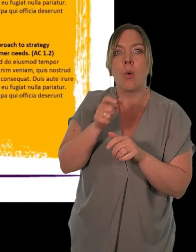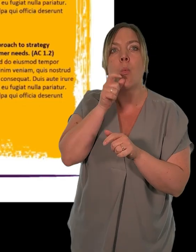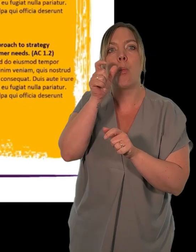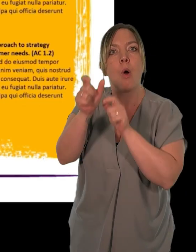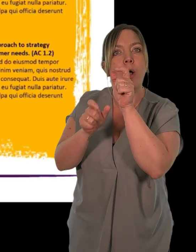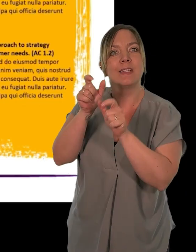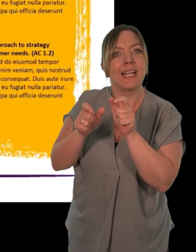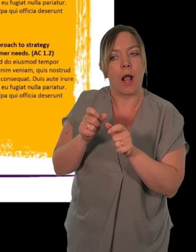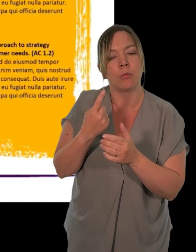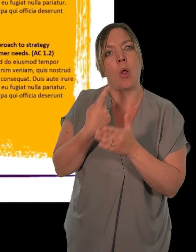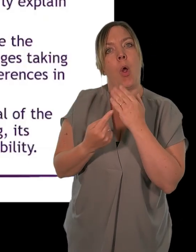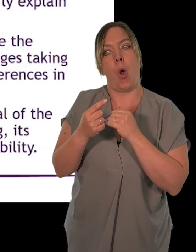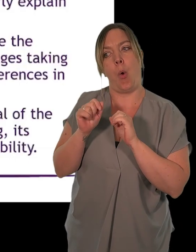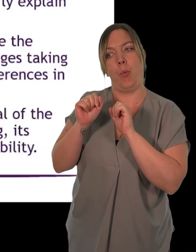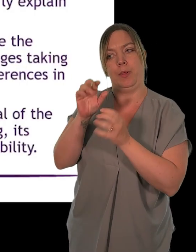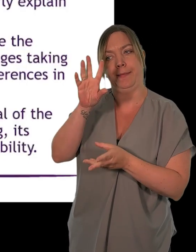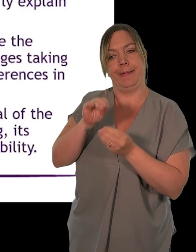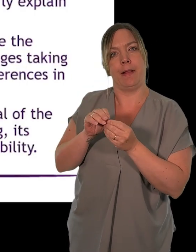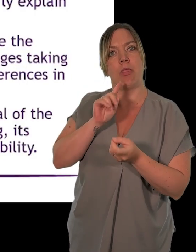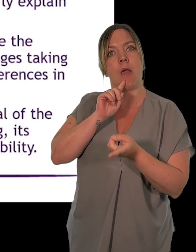this assessment.